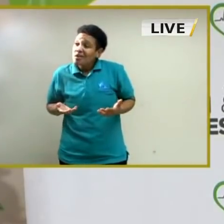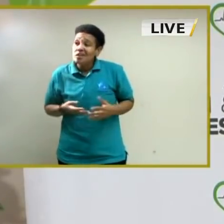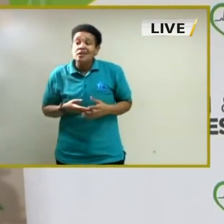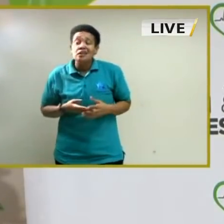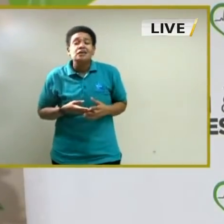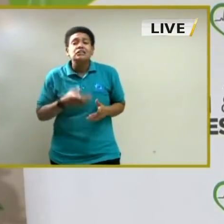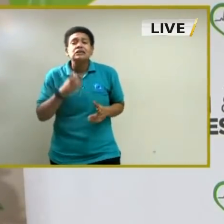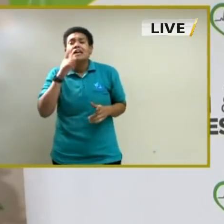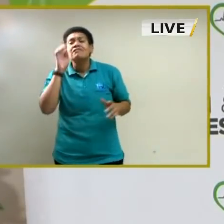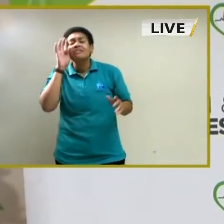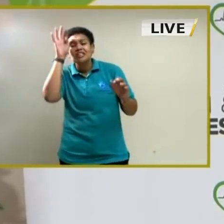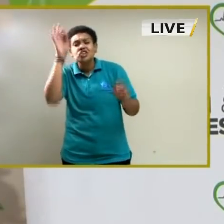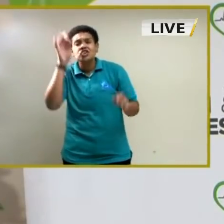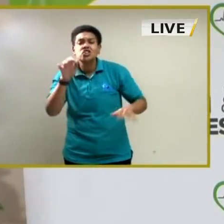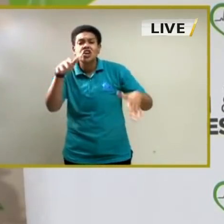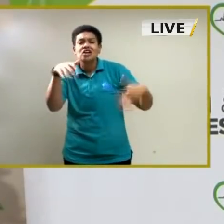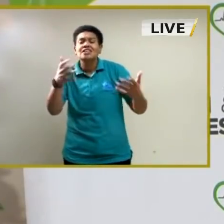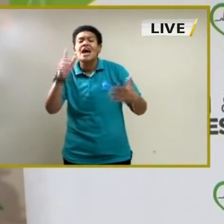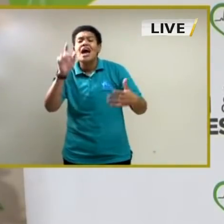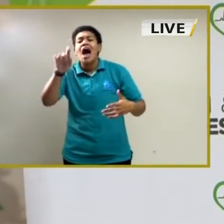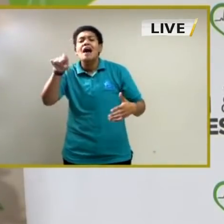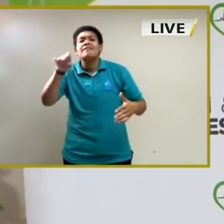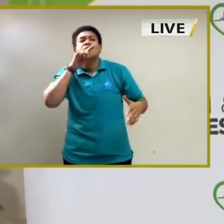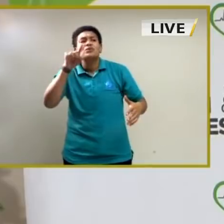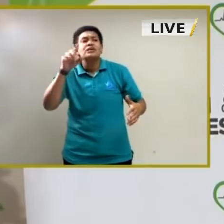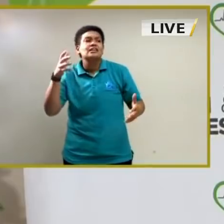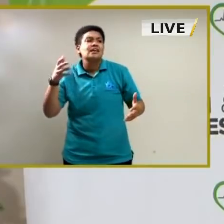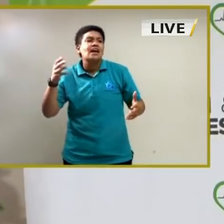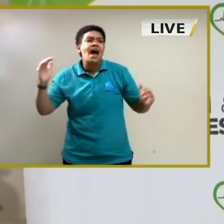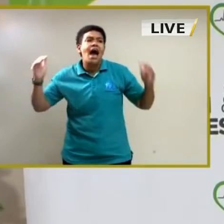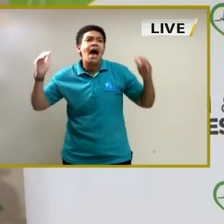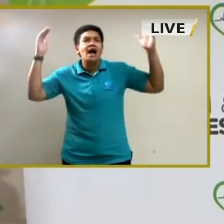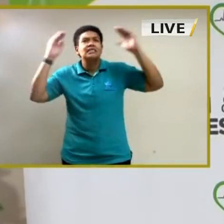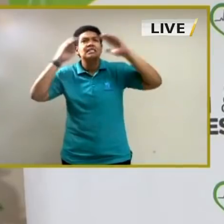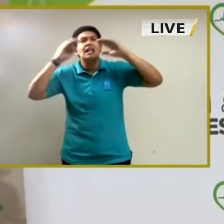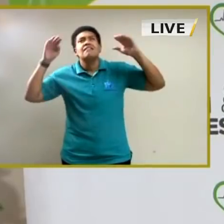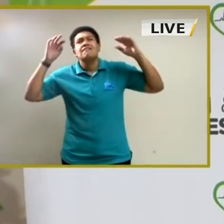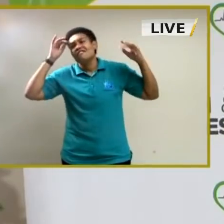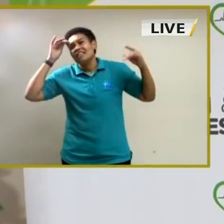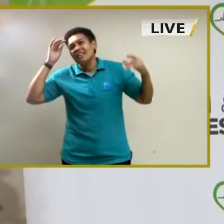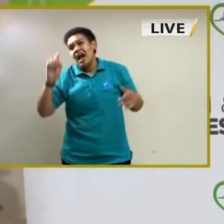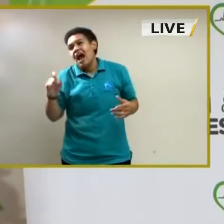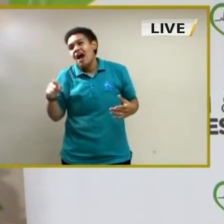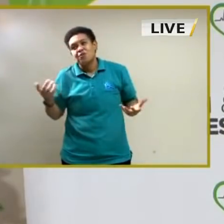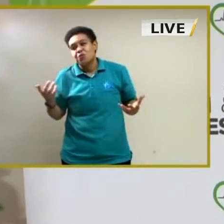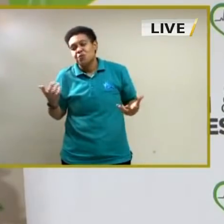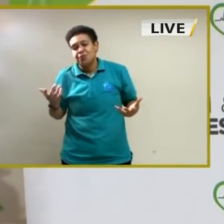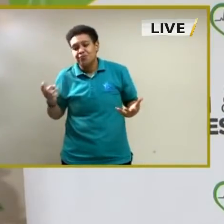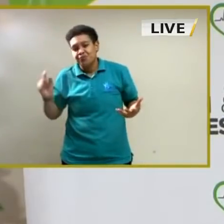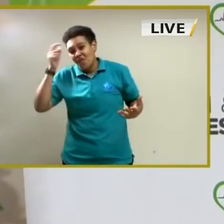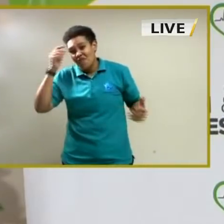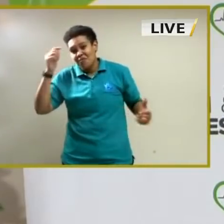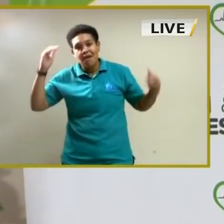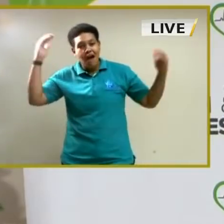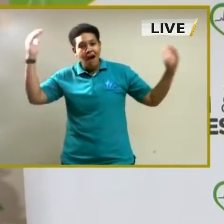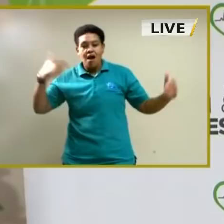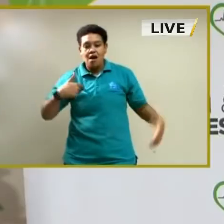are decisions that have to be taken at the highest level of the government, the